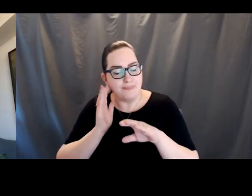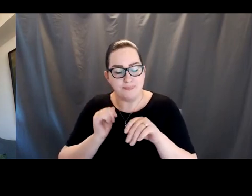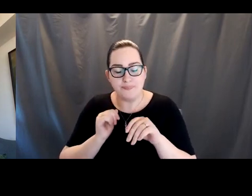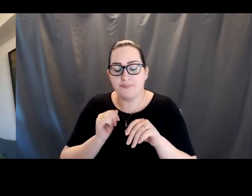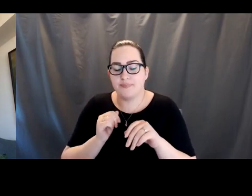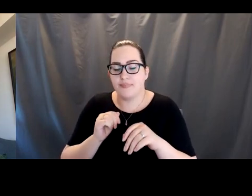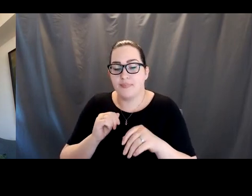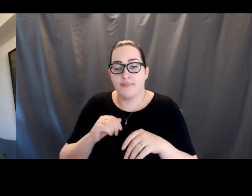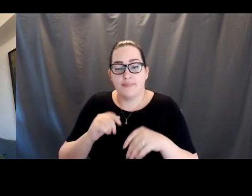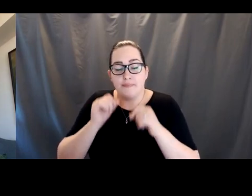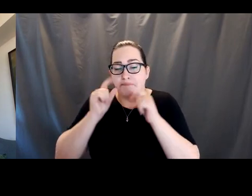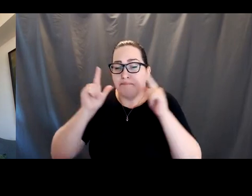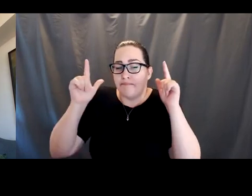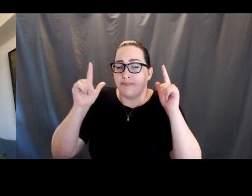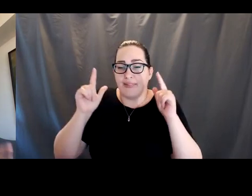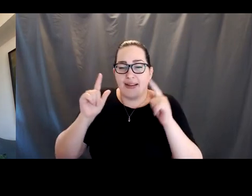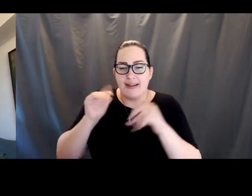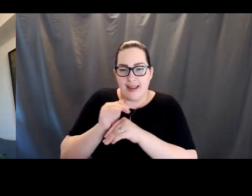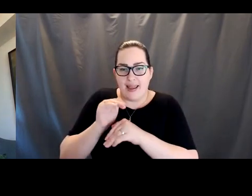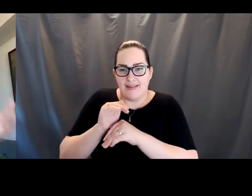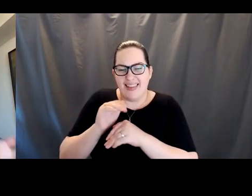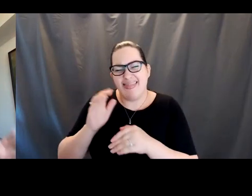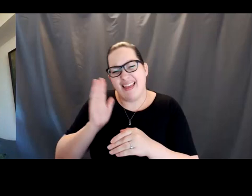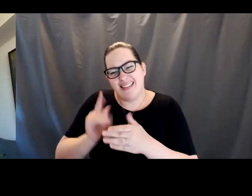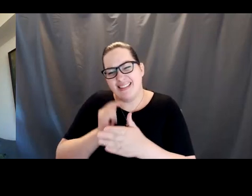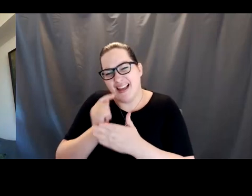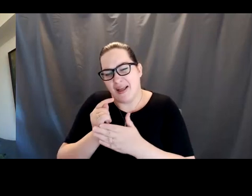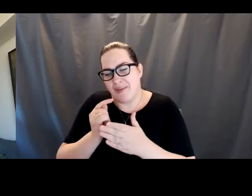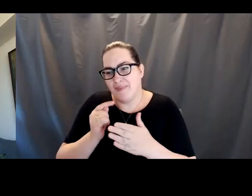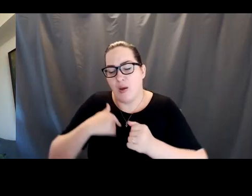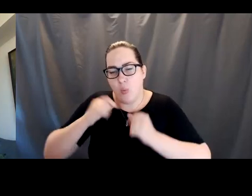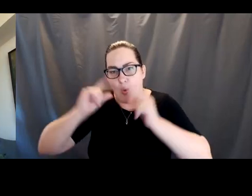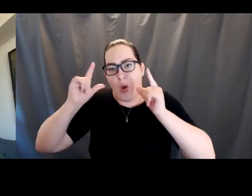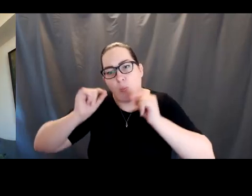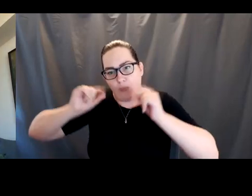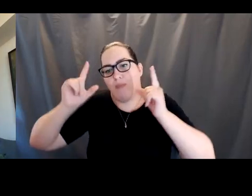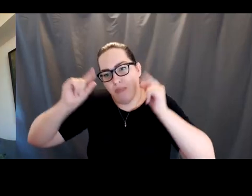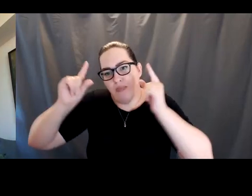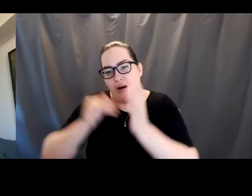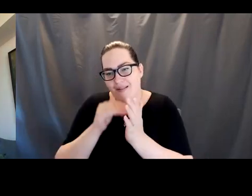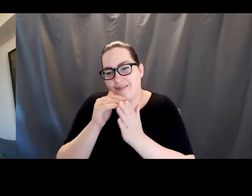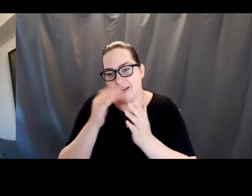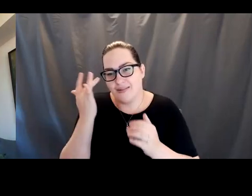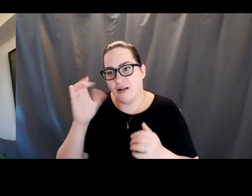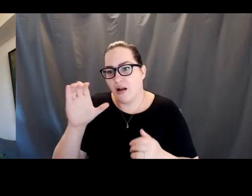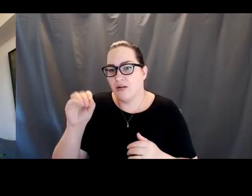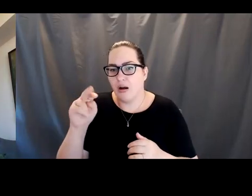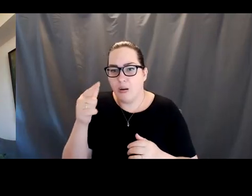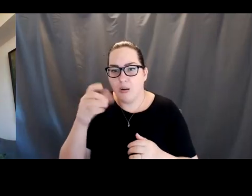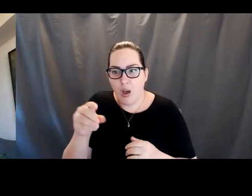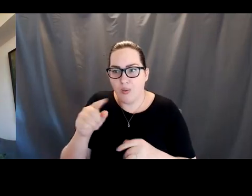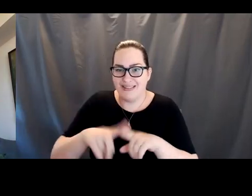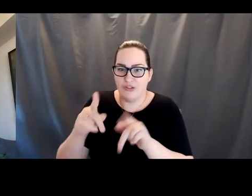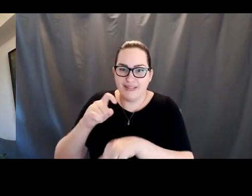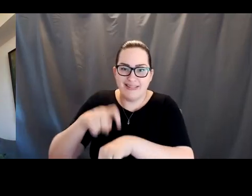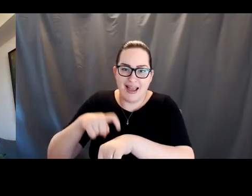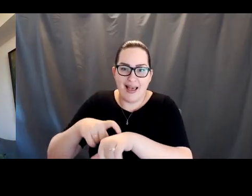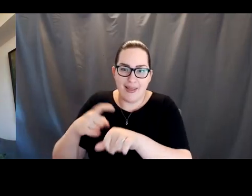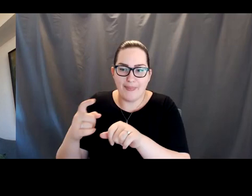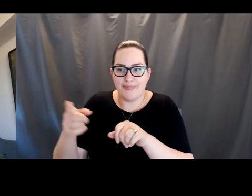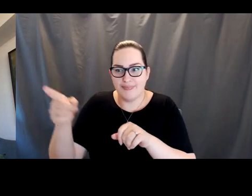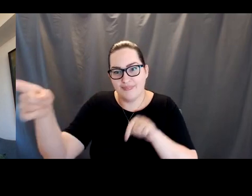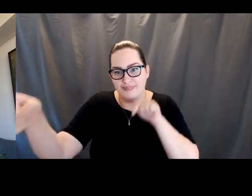email or my texts. At that point, I was never sleeping because of the time differences and always working with Congo and different countries. So it was 3 a.m.